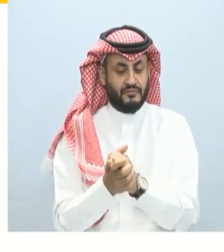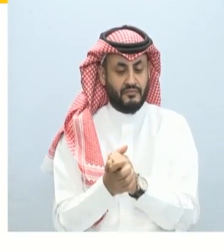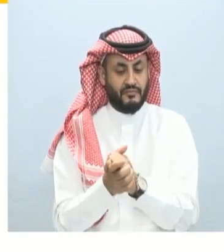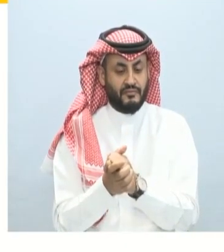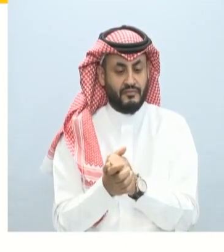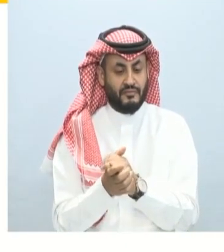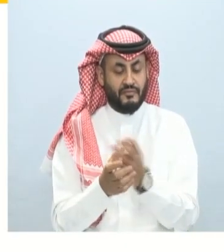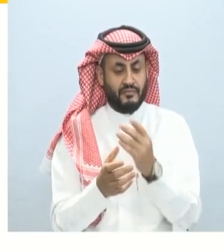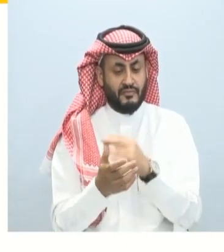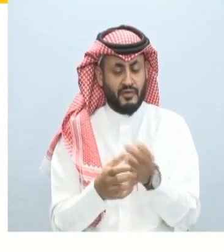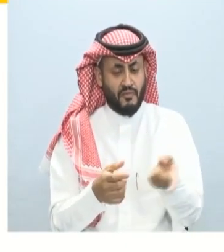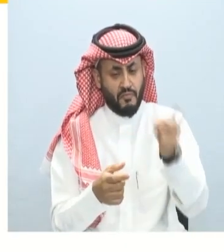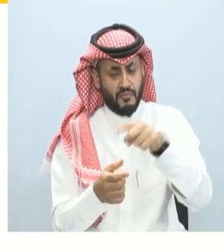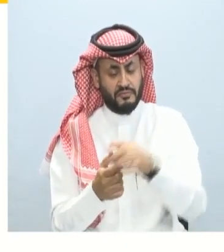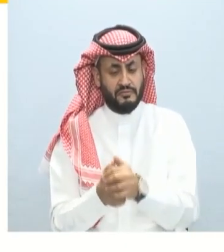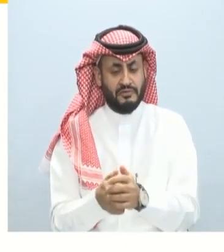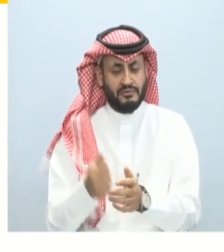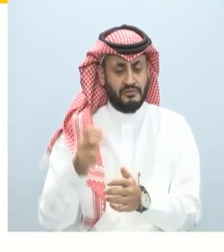a savings account.